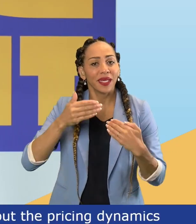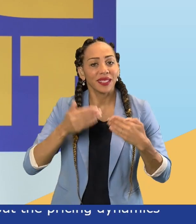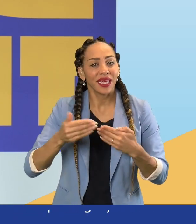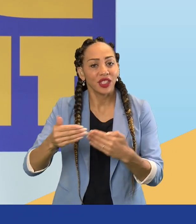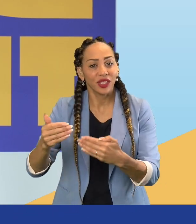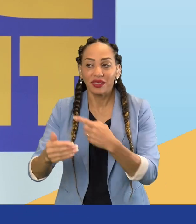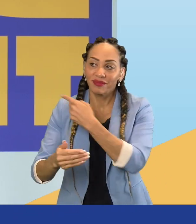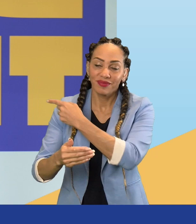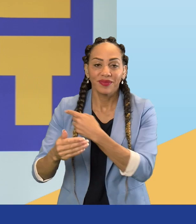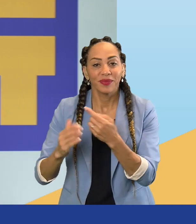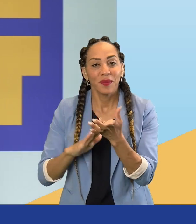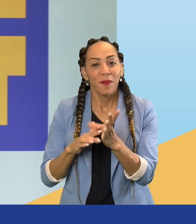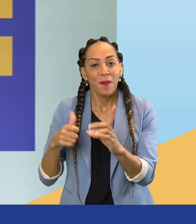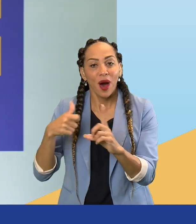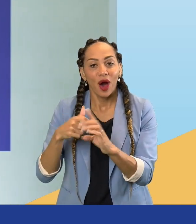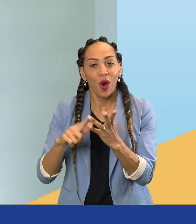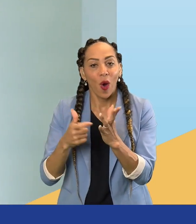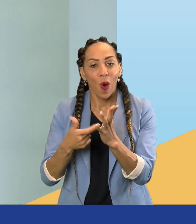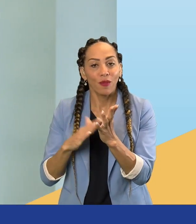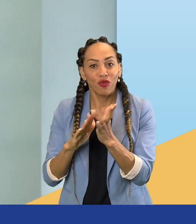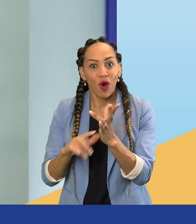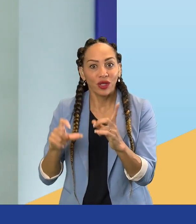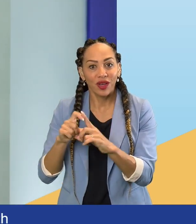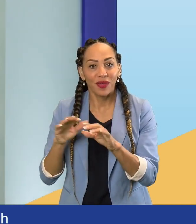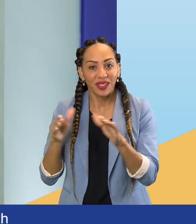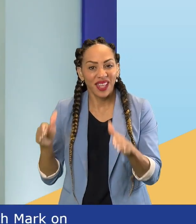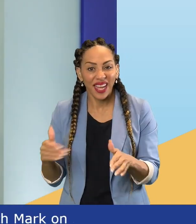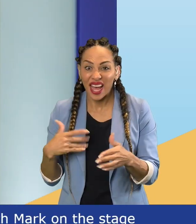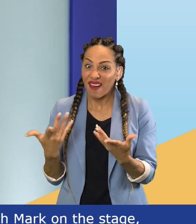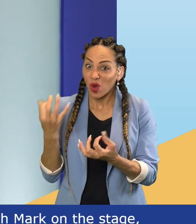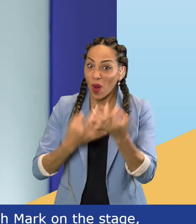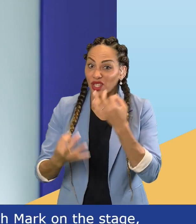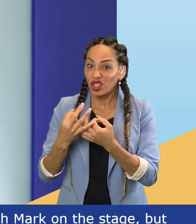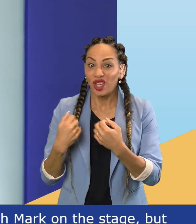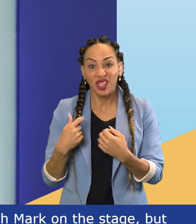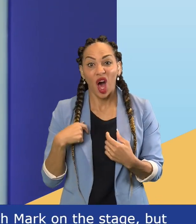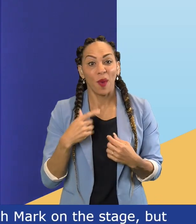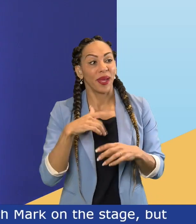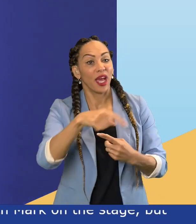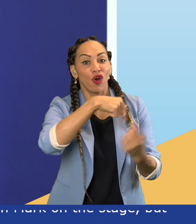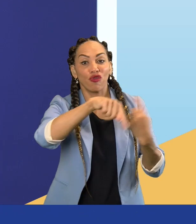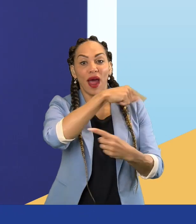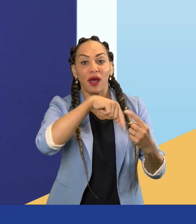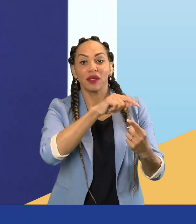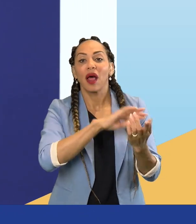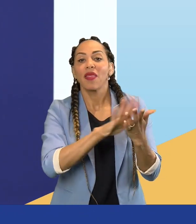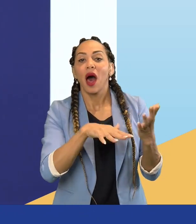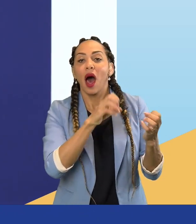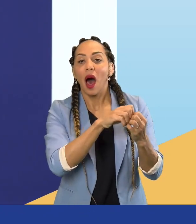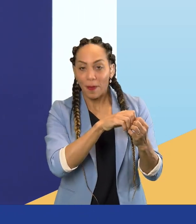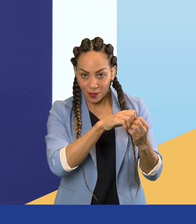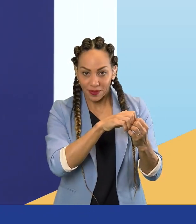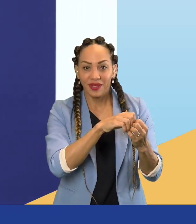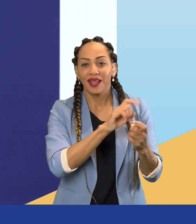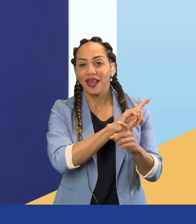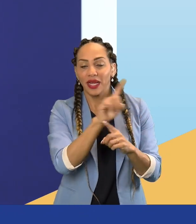but if anyone's got any questions afterwards, I'll be hovering around the EV hub later. Come and have a chat to me. And also a reminder again at 11 o'clock, we've got James